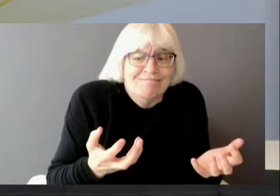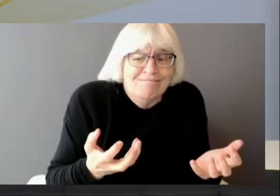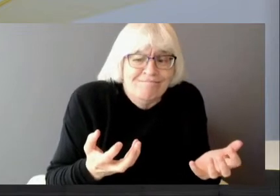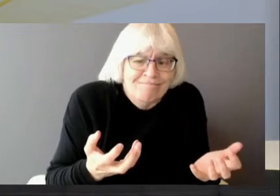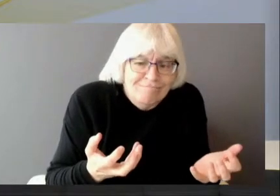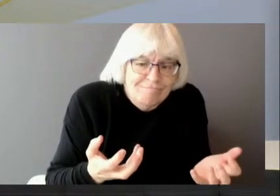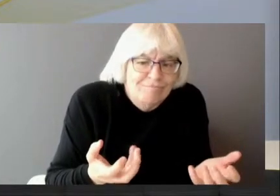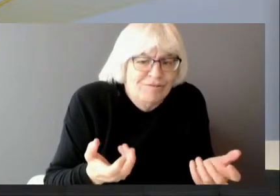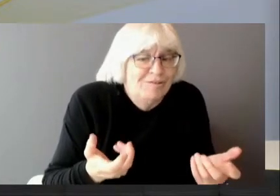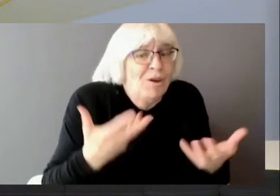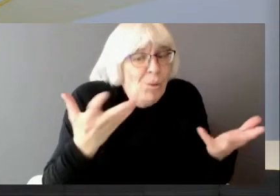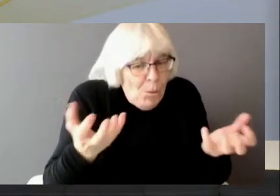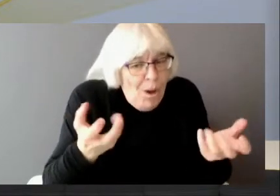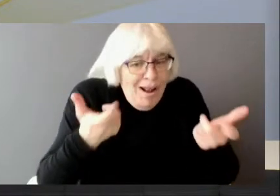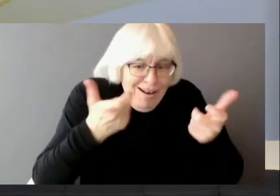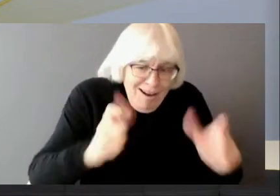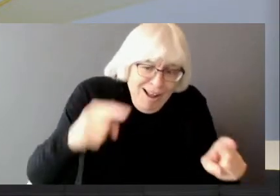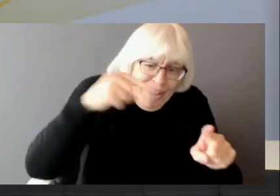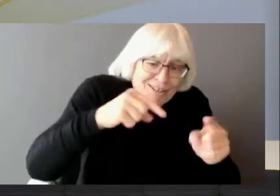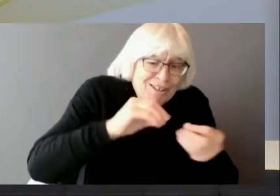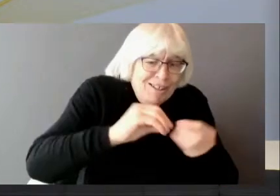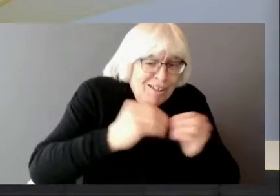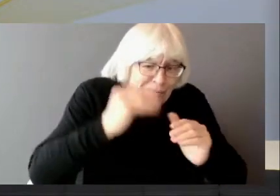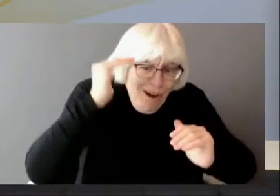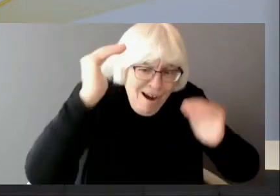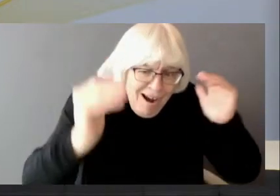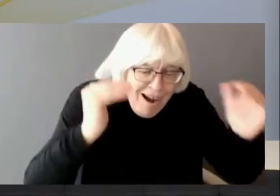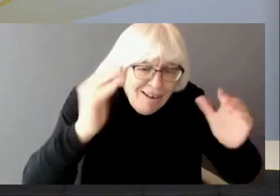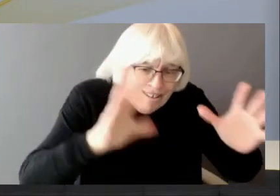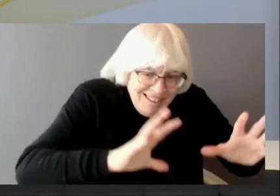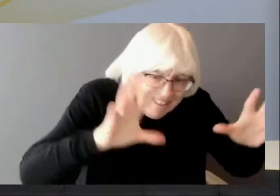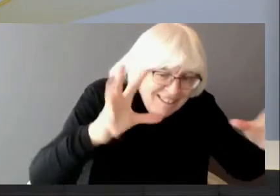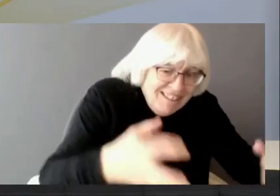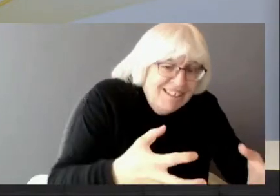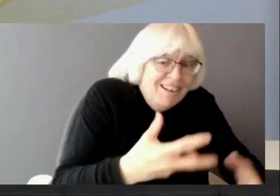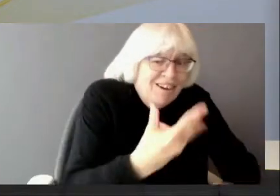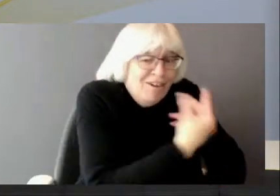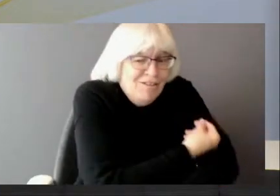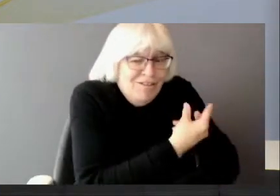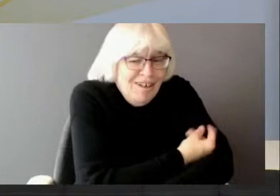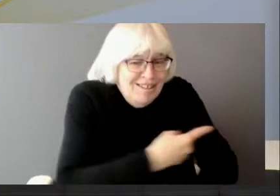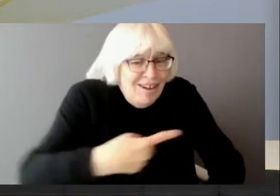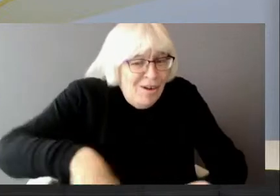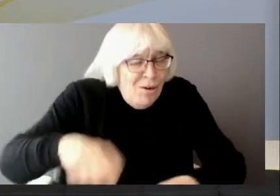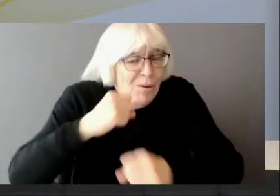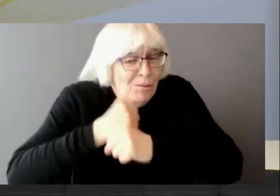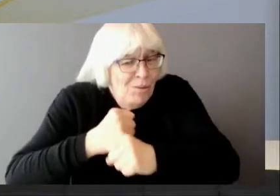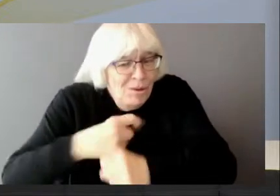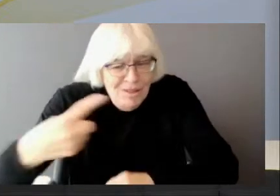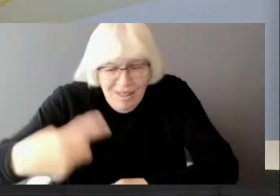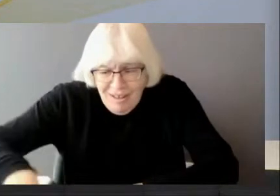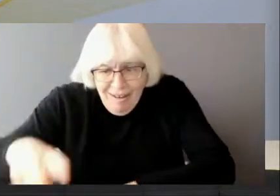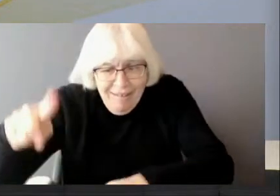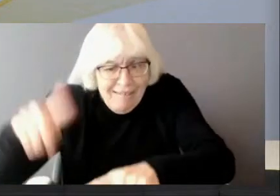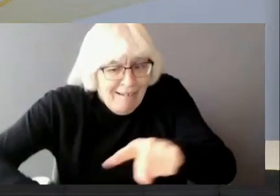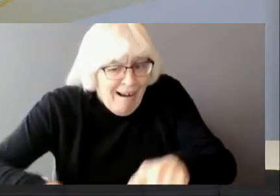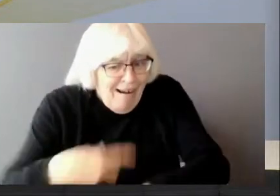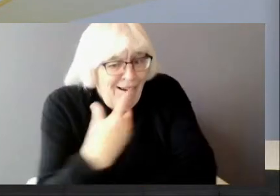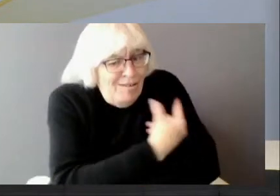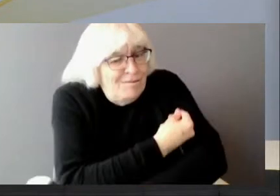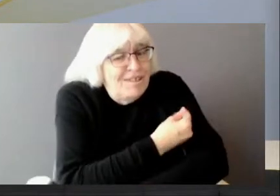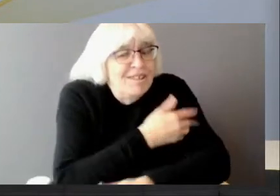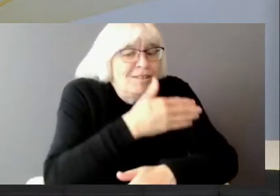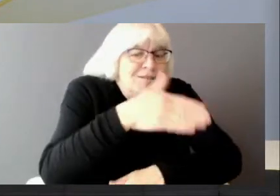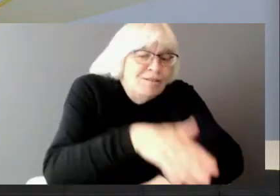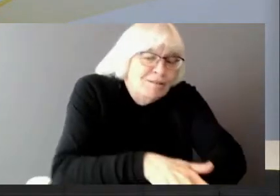herd immunity in this province and protect islanders. And so this is a slow and steady march. So as we get vaccine,